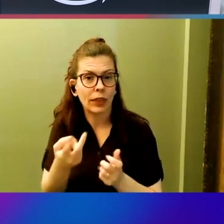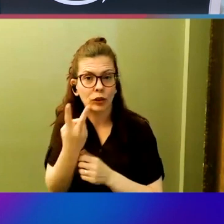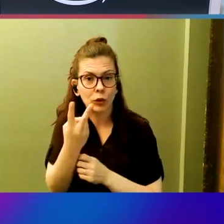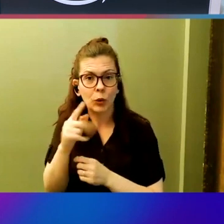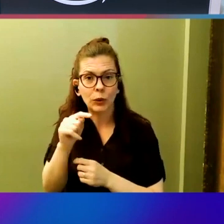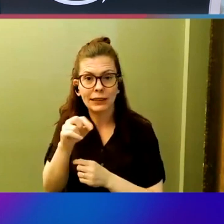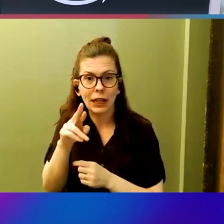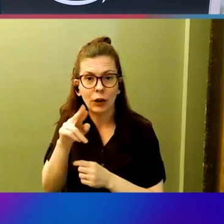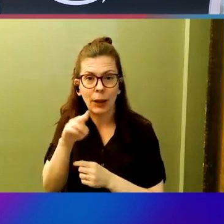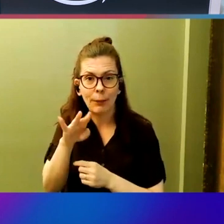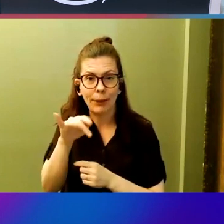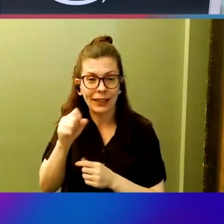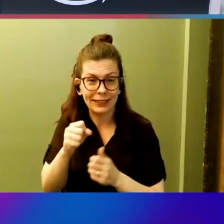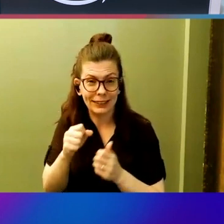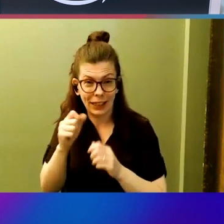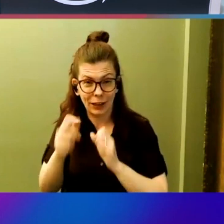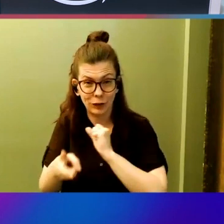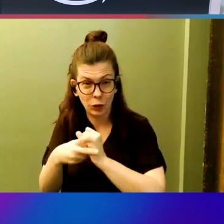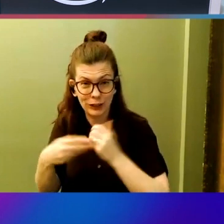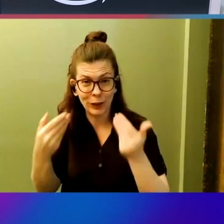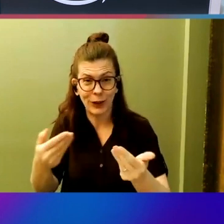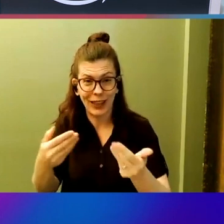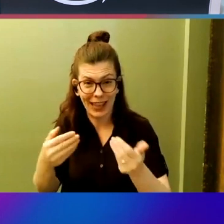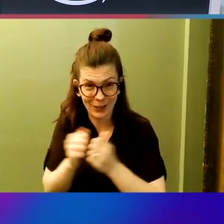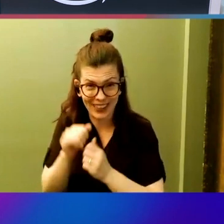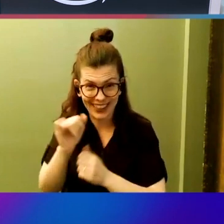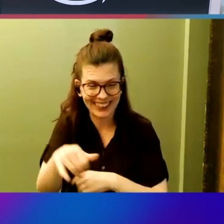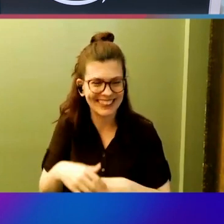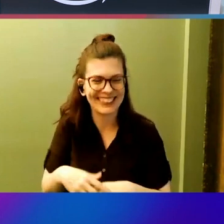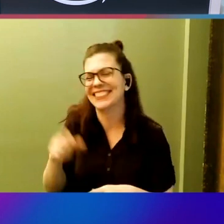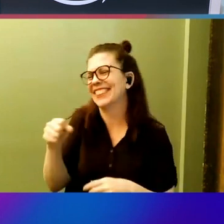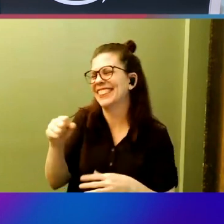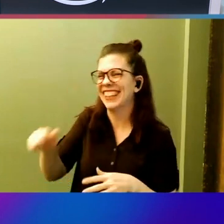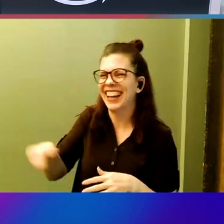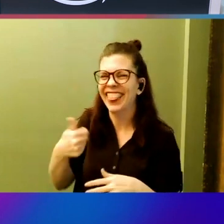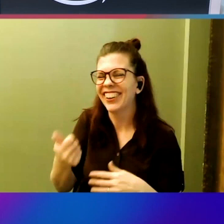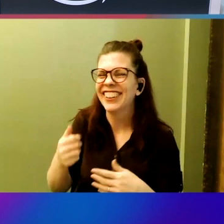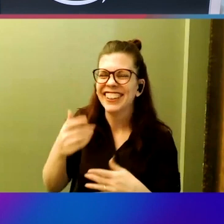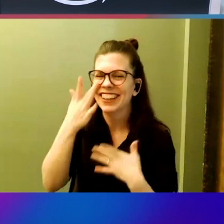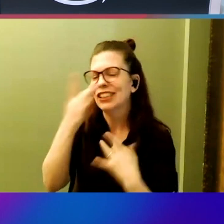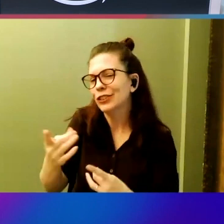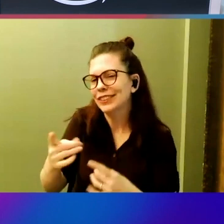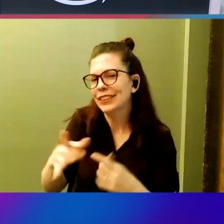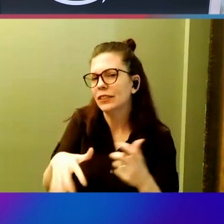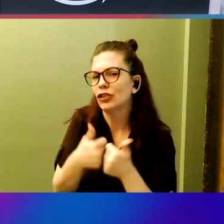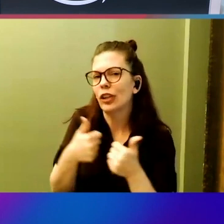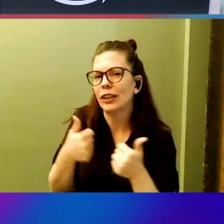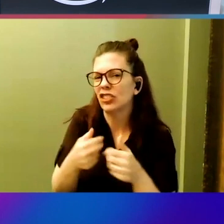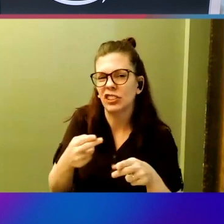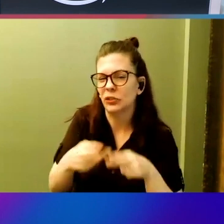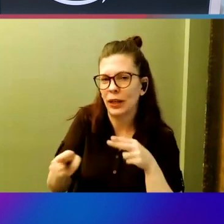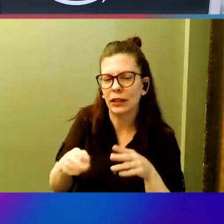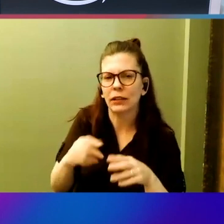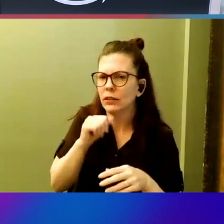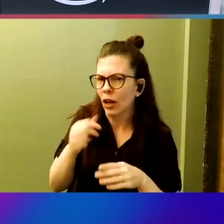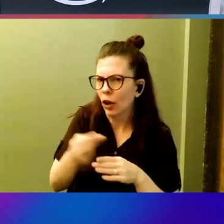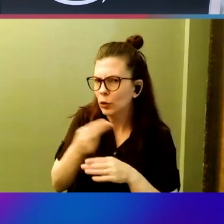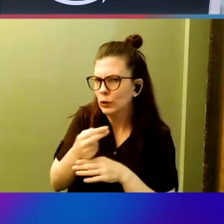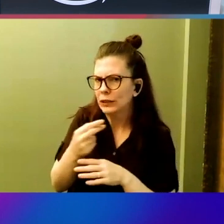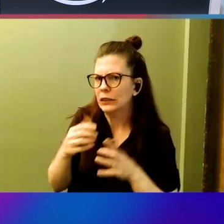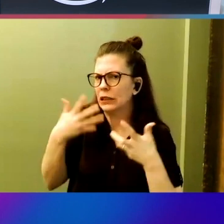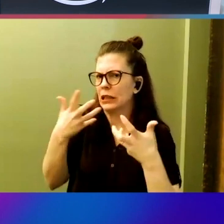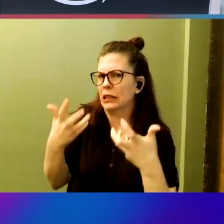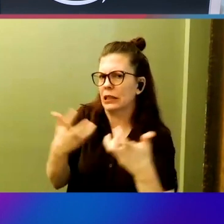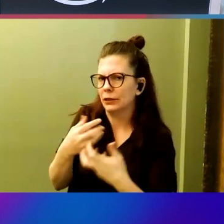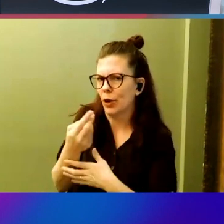with EBS. Just quickly, any other interesting challenges by not using custom hardware, by using that Mac Mini? Like, for example, how does this